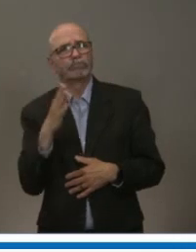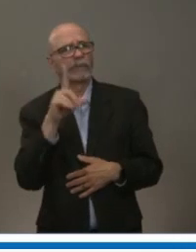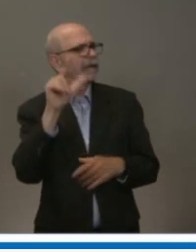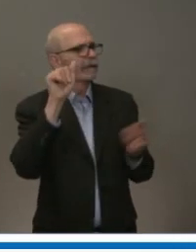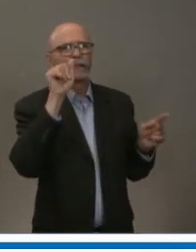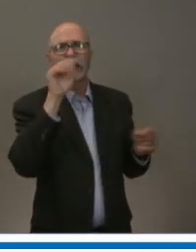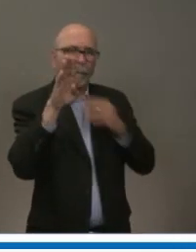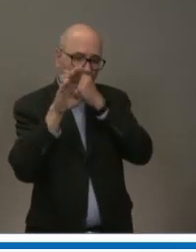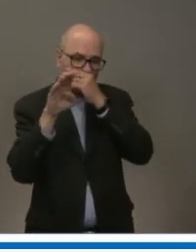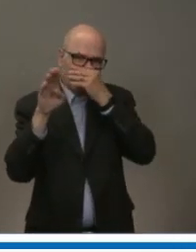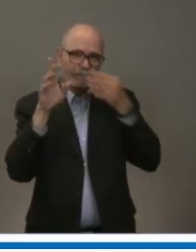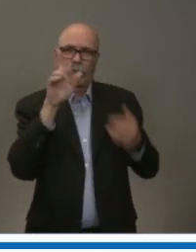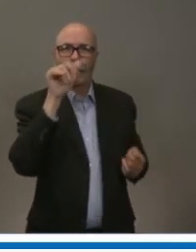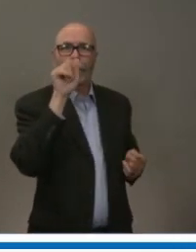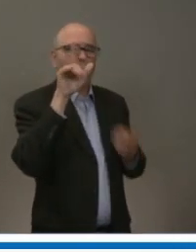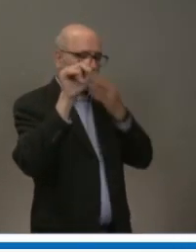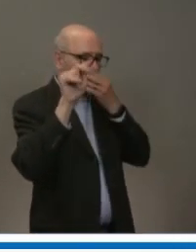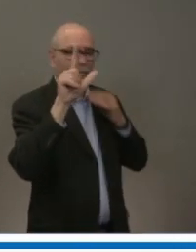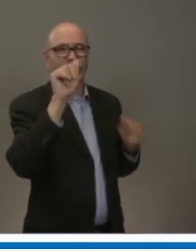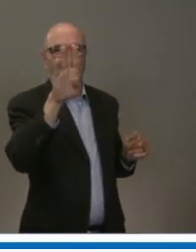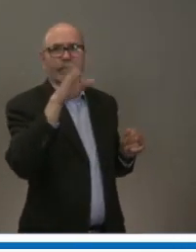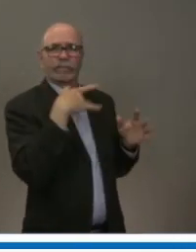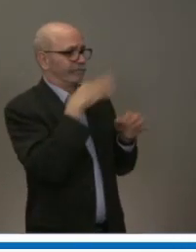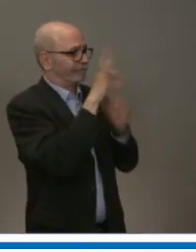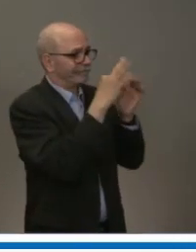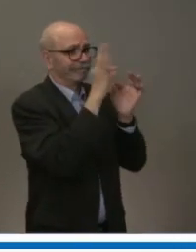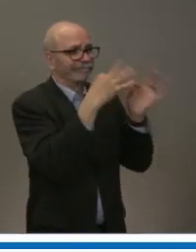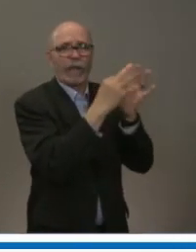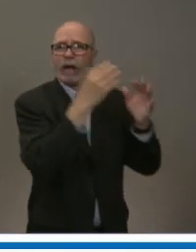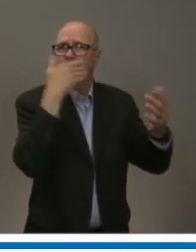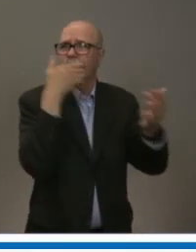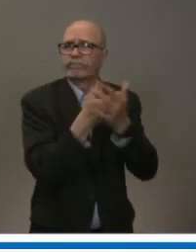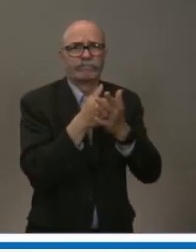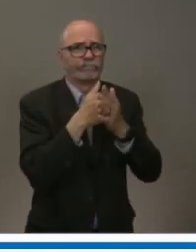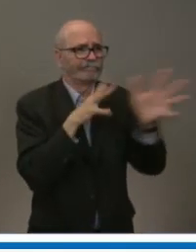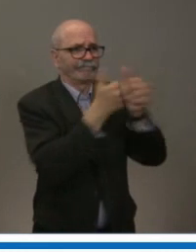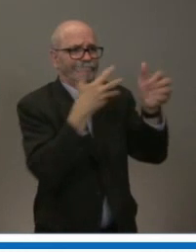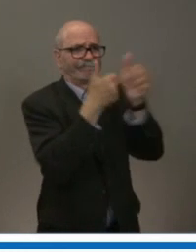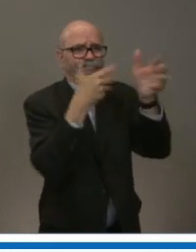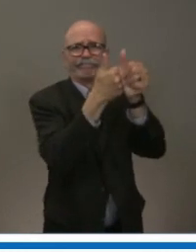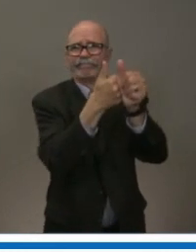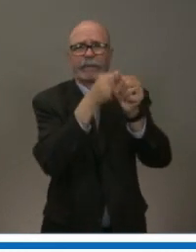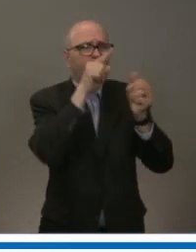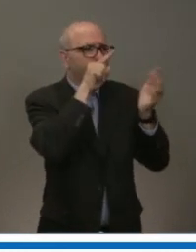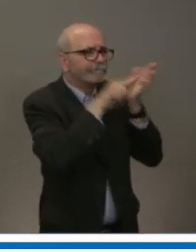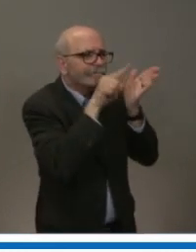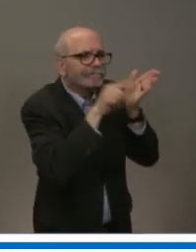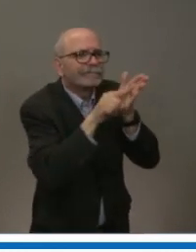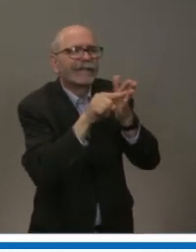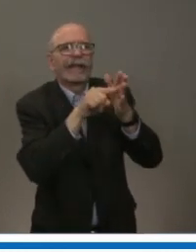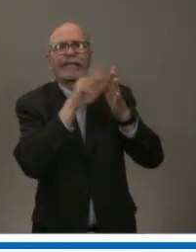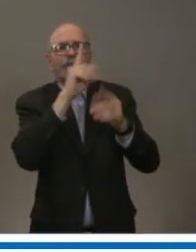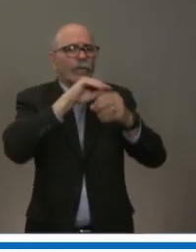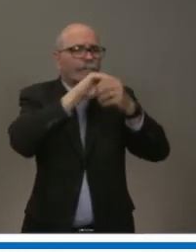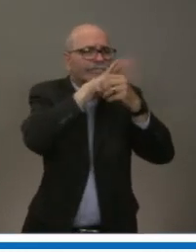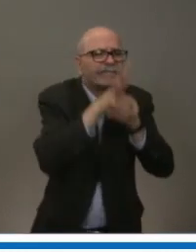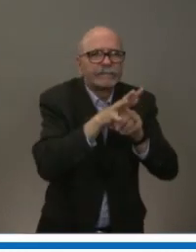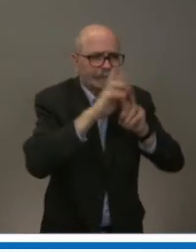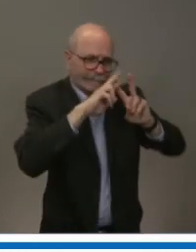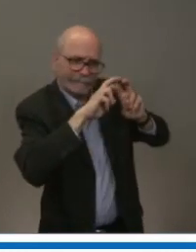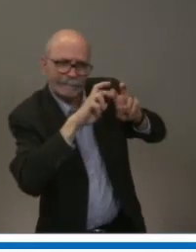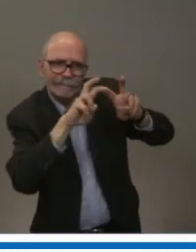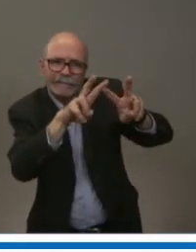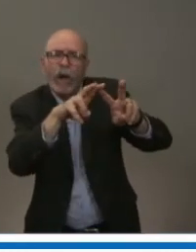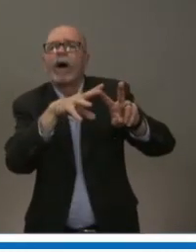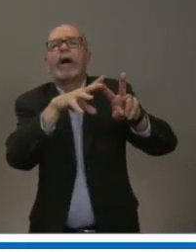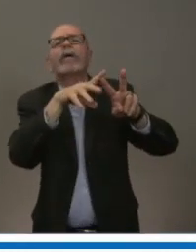up access, and that we're looking for COVID in Nova Scotia communities in a very aggressive way. The list of